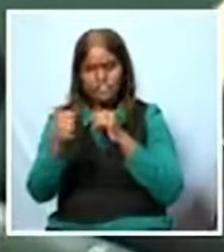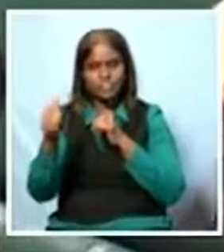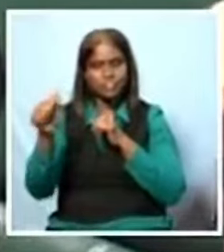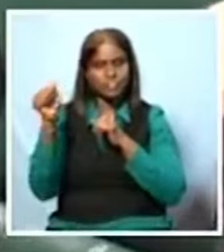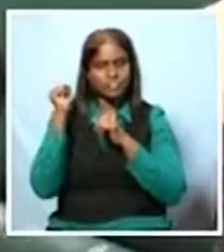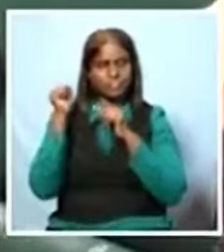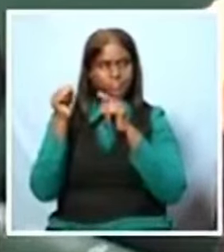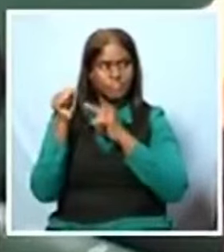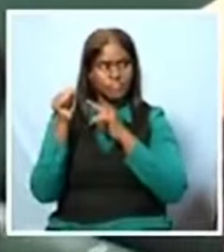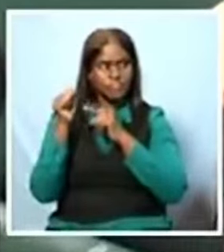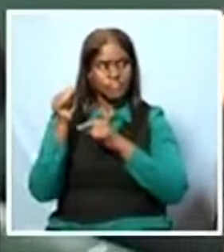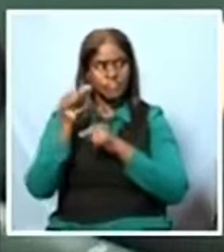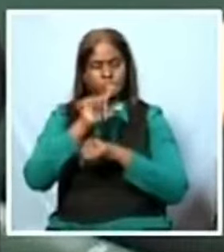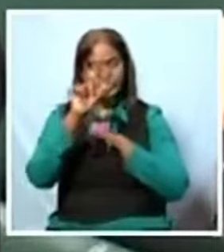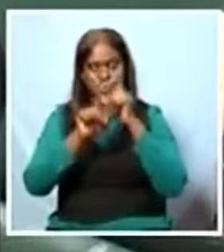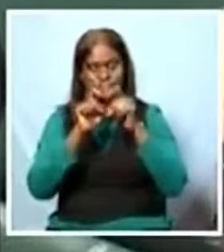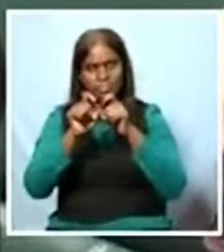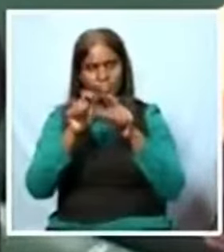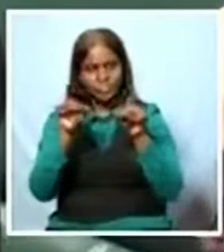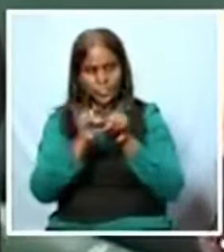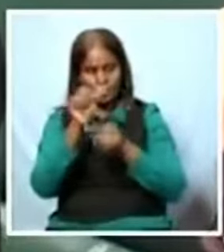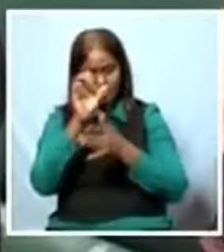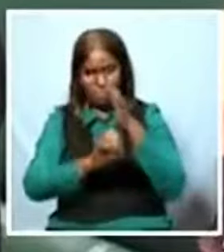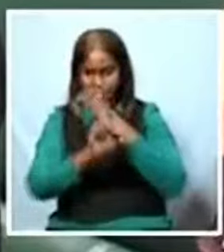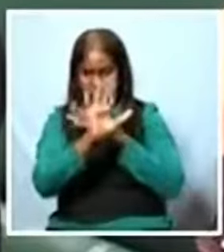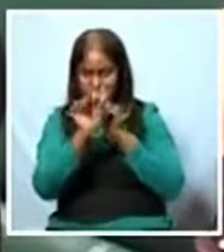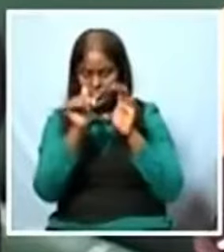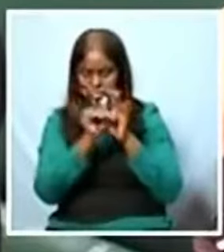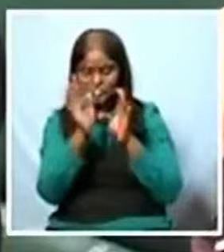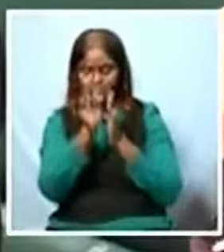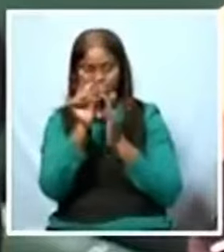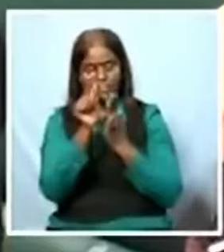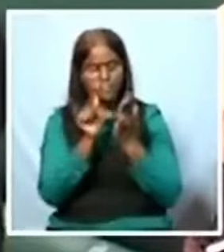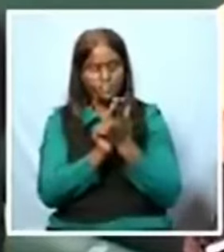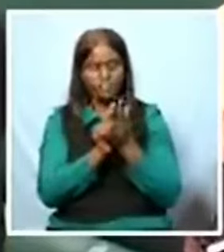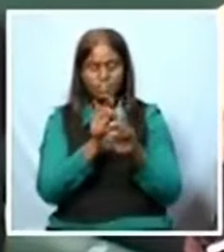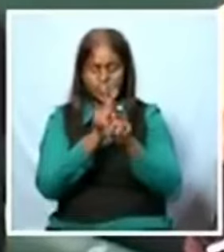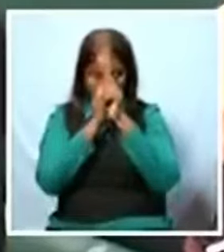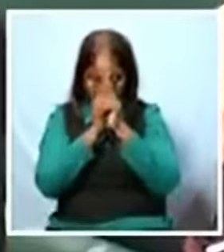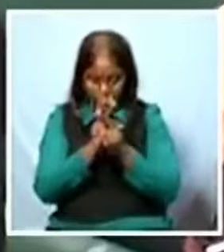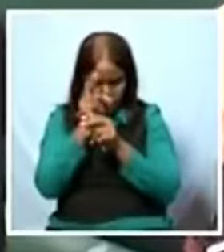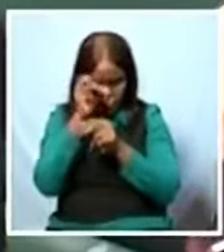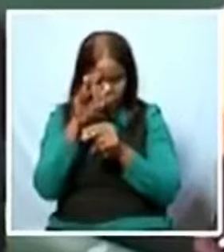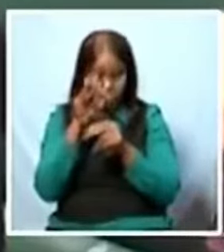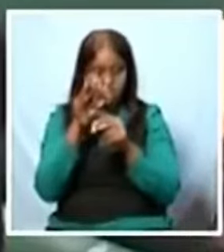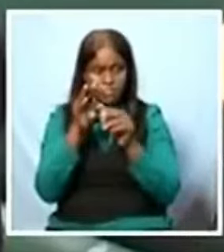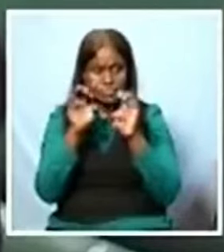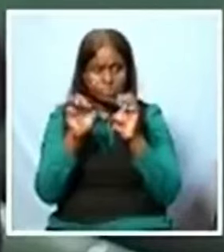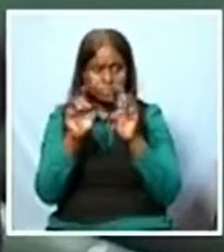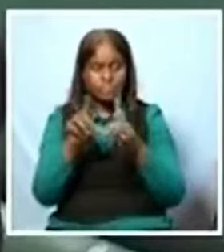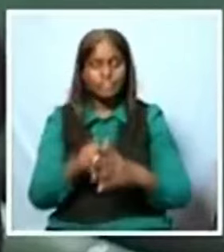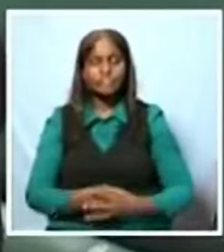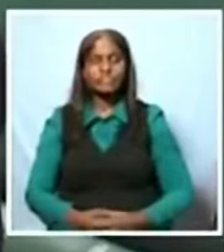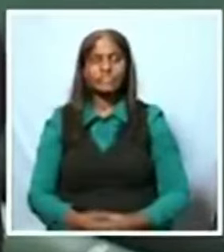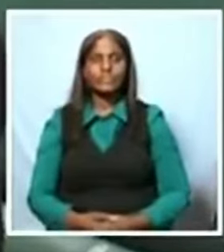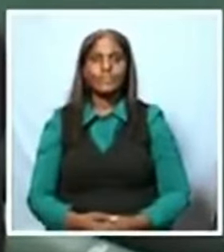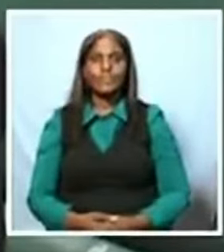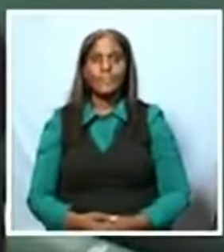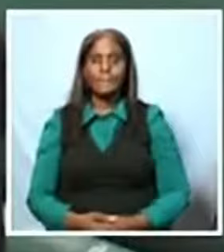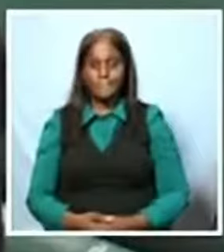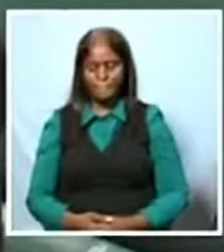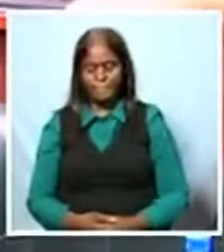objection? The question is that Clause 5 stands part of the bill. The Honorable Minister of Education.